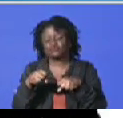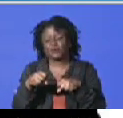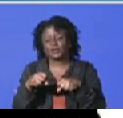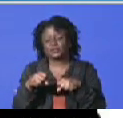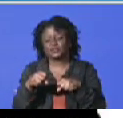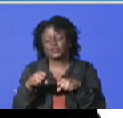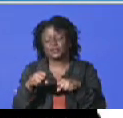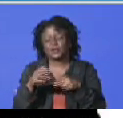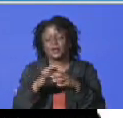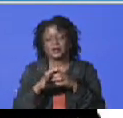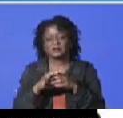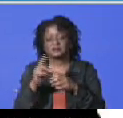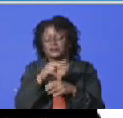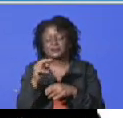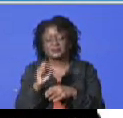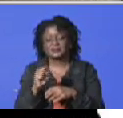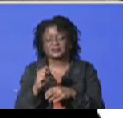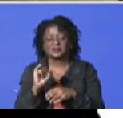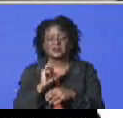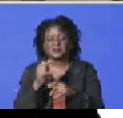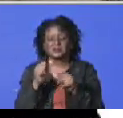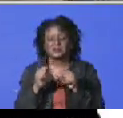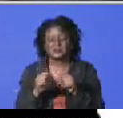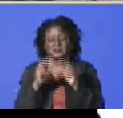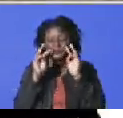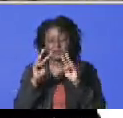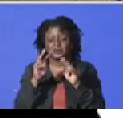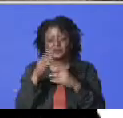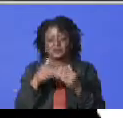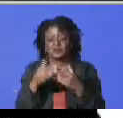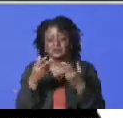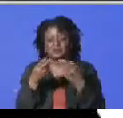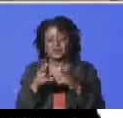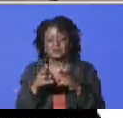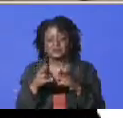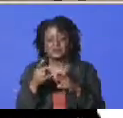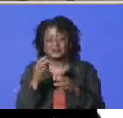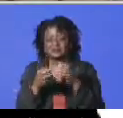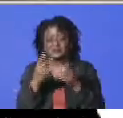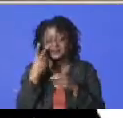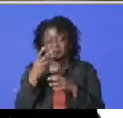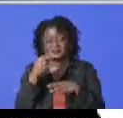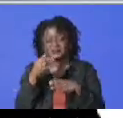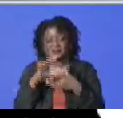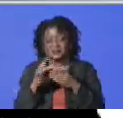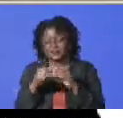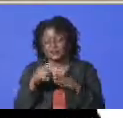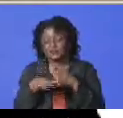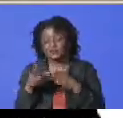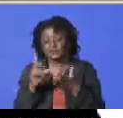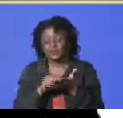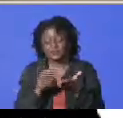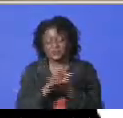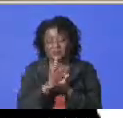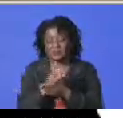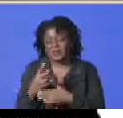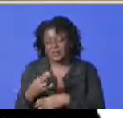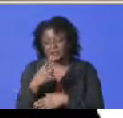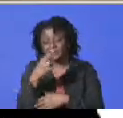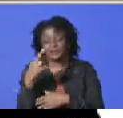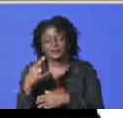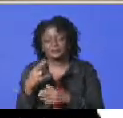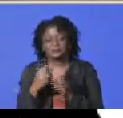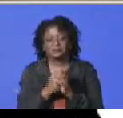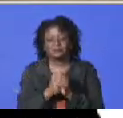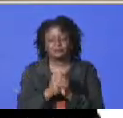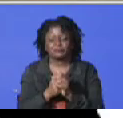still keeping as whatever happens in ZNS and I see it in the newspaper, I just clip it up. And it just, like